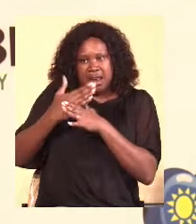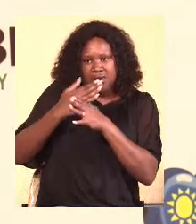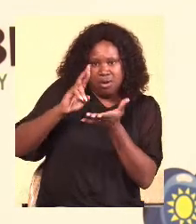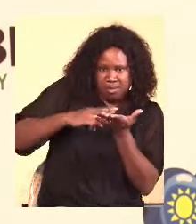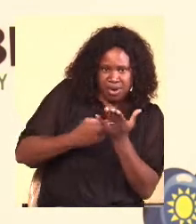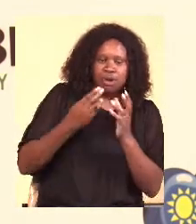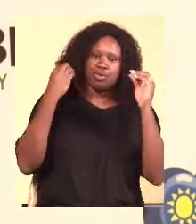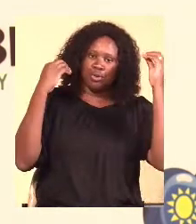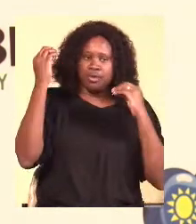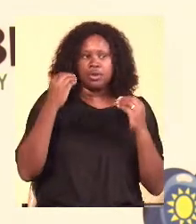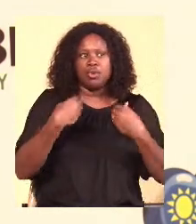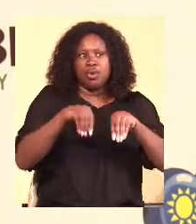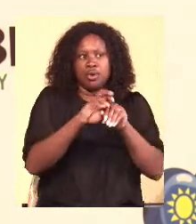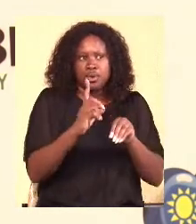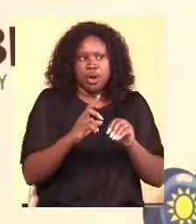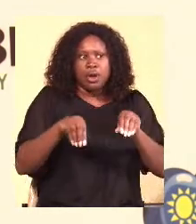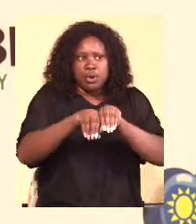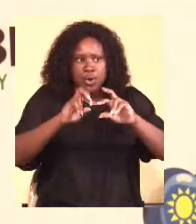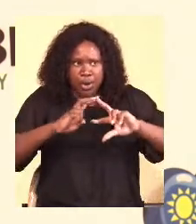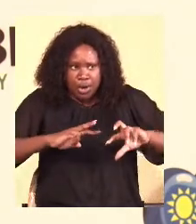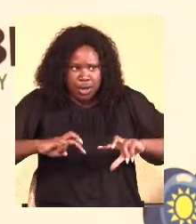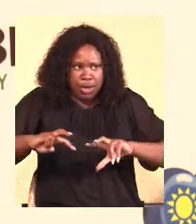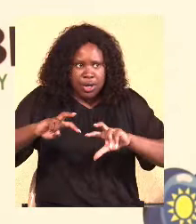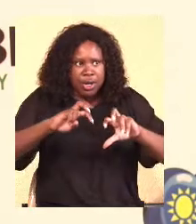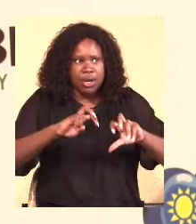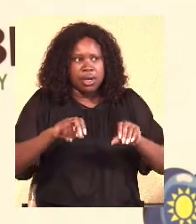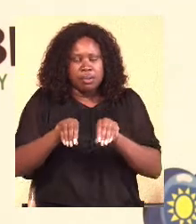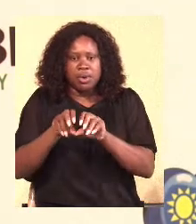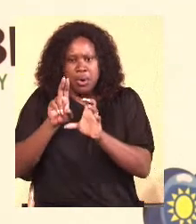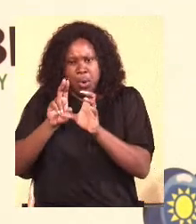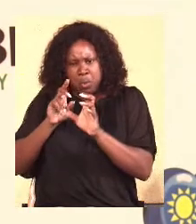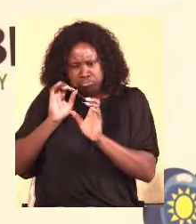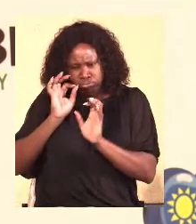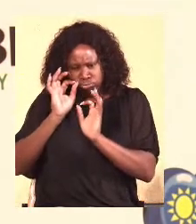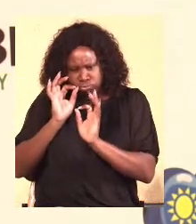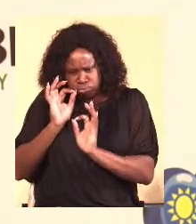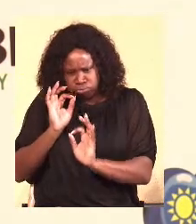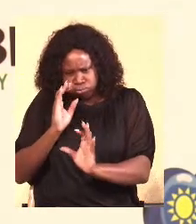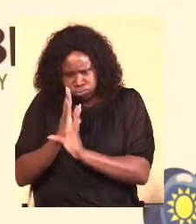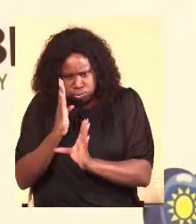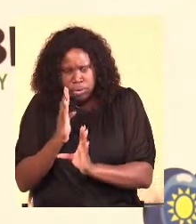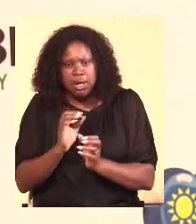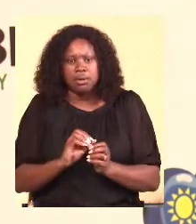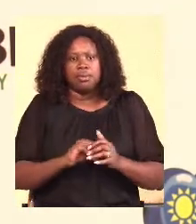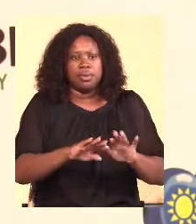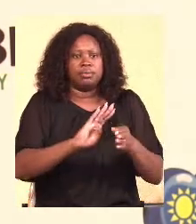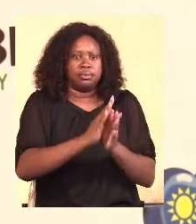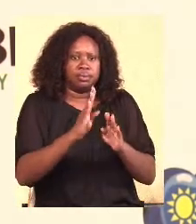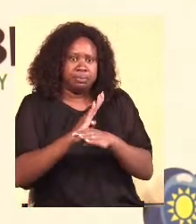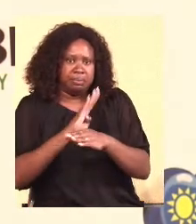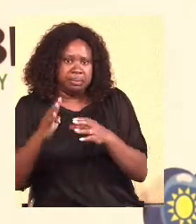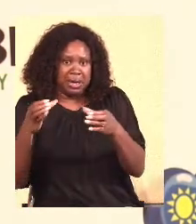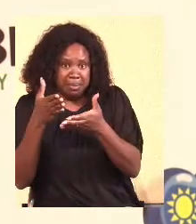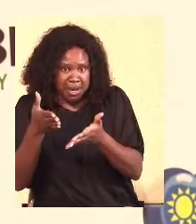we do is to do research, build the prototypes, incubate, quality assure, and then we transfer to the commercial entity to do